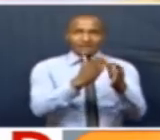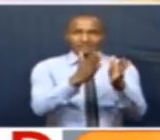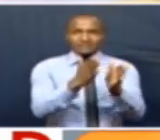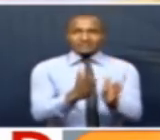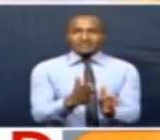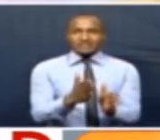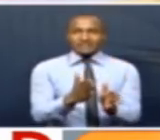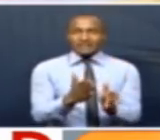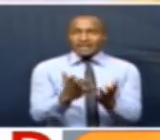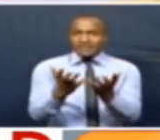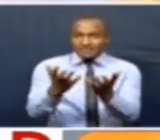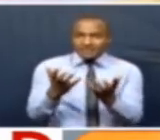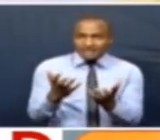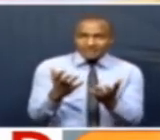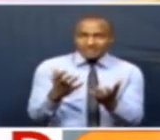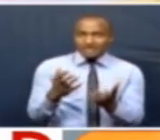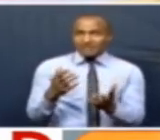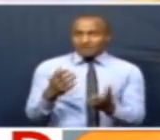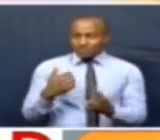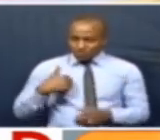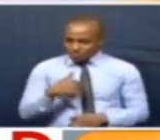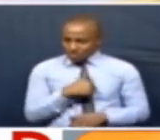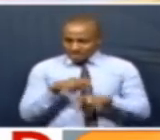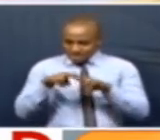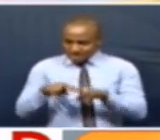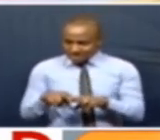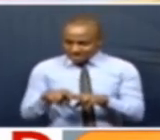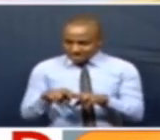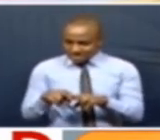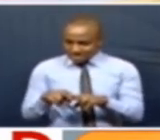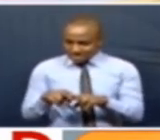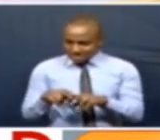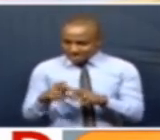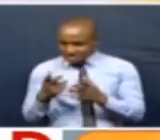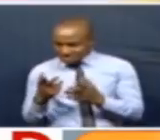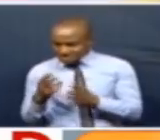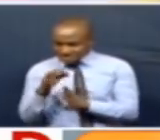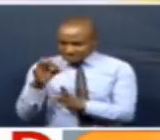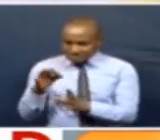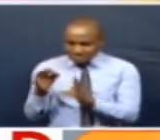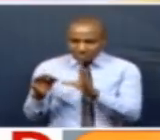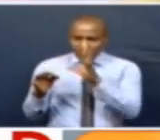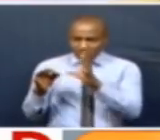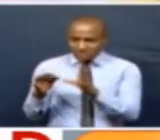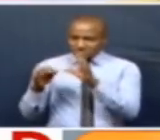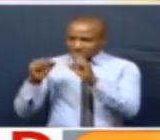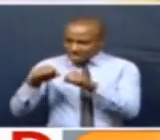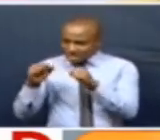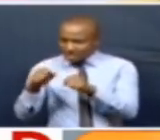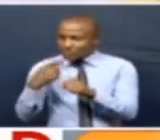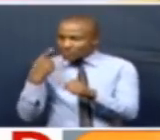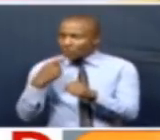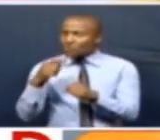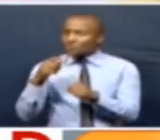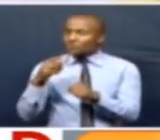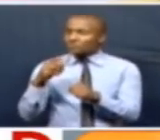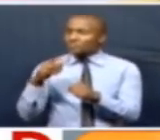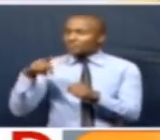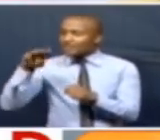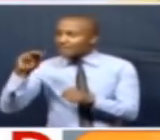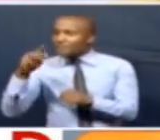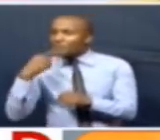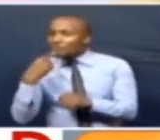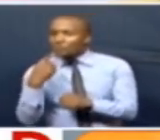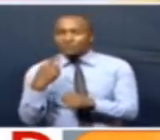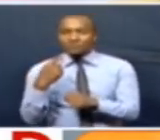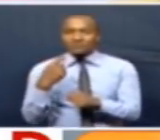not need a few of us to go and sit in a corner over a cup of tea ati tukubaliane nani atakuwa executive prime minister ati